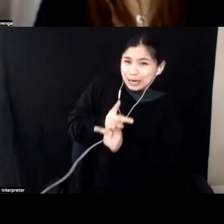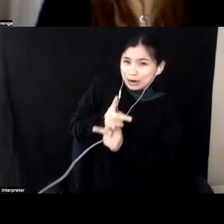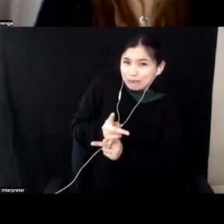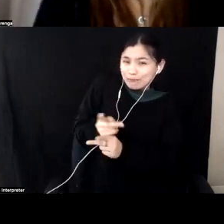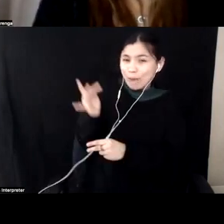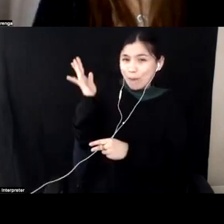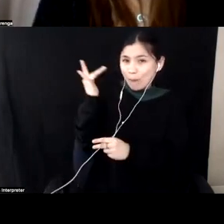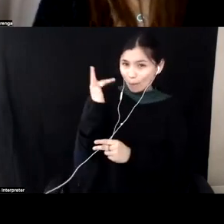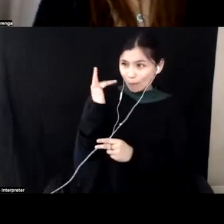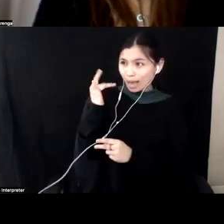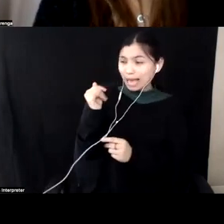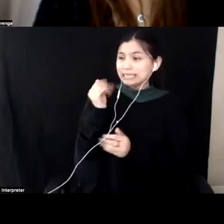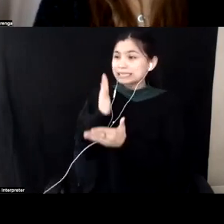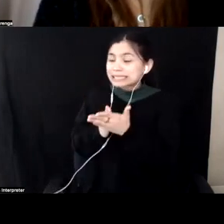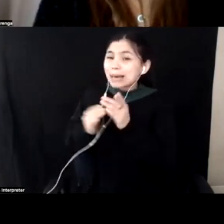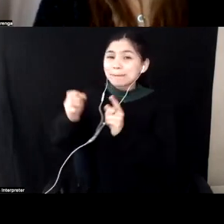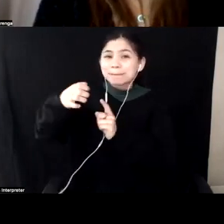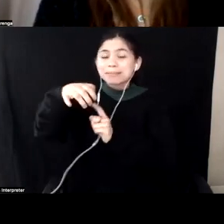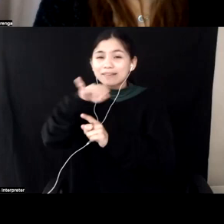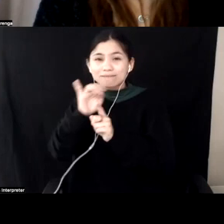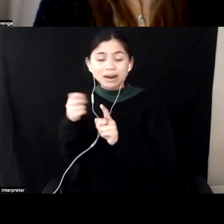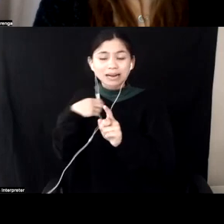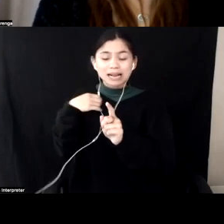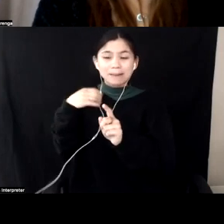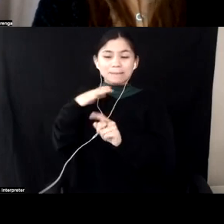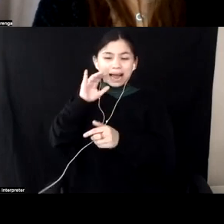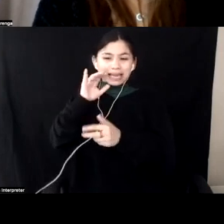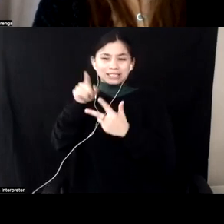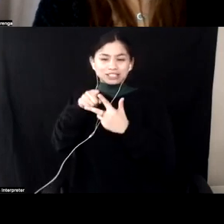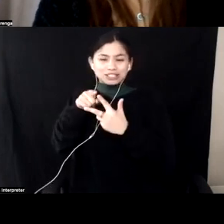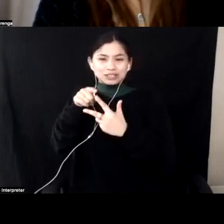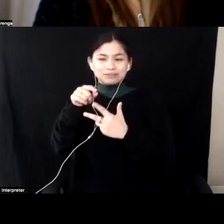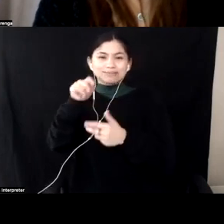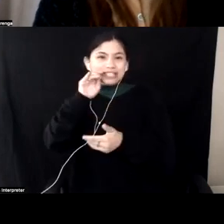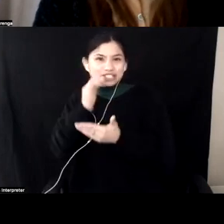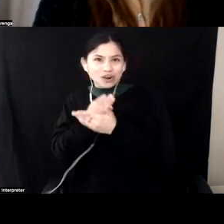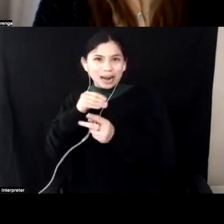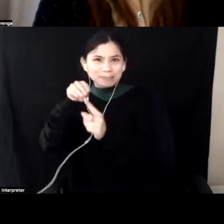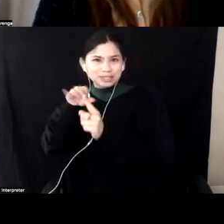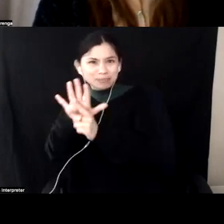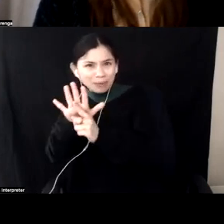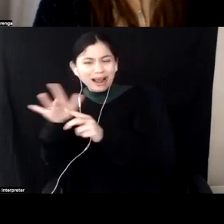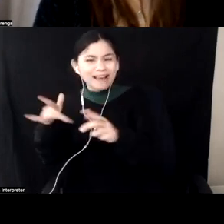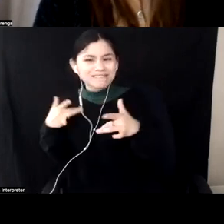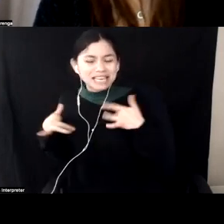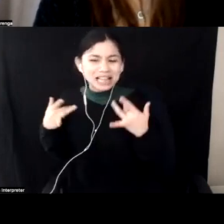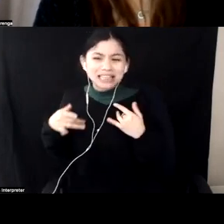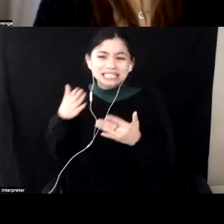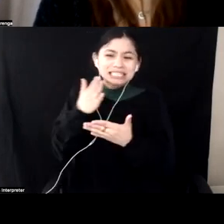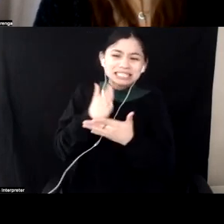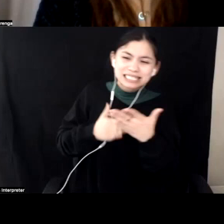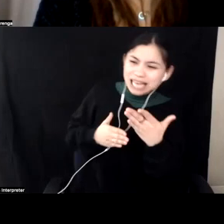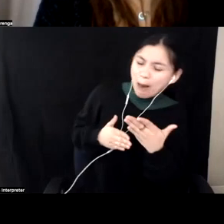I exposed my daughter to, because I felt like some of them were a little